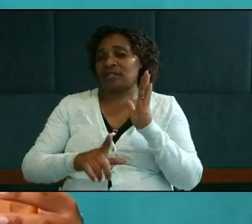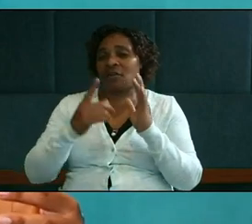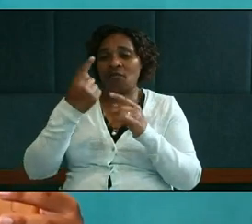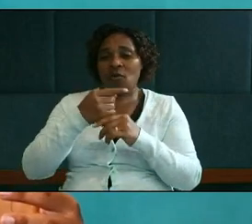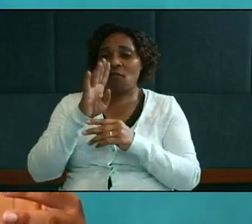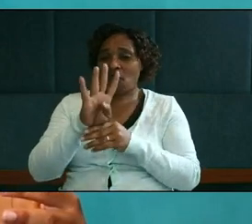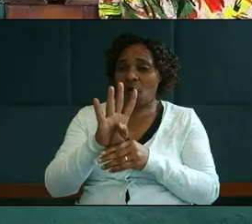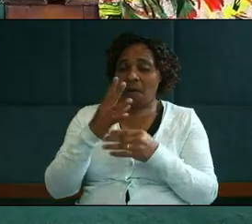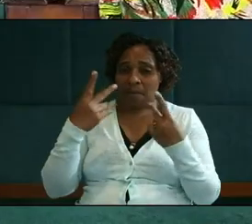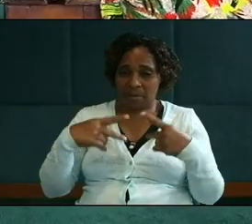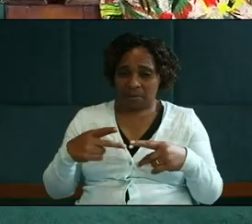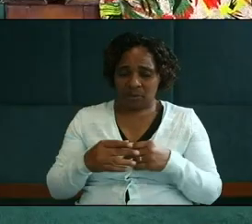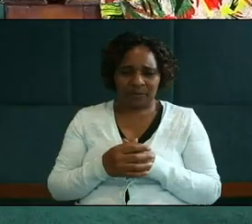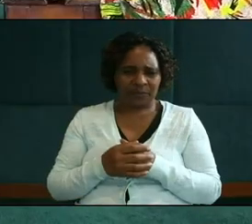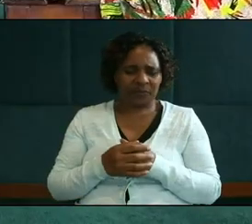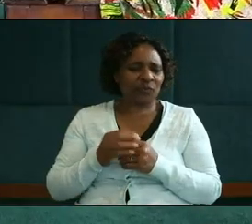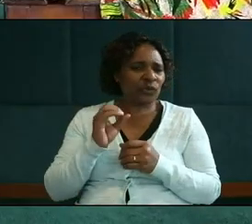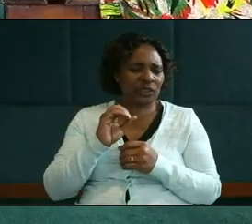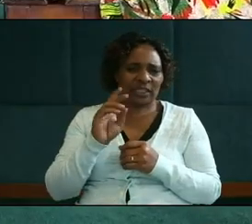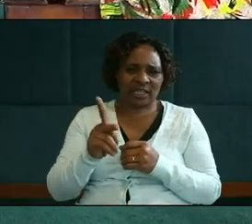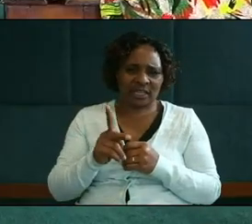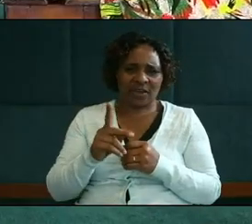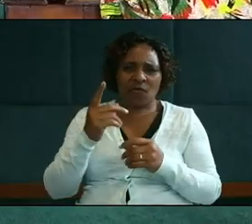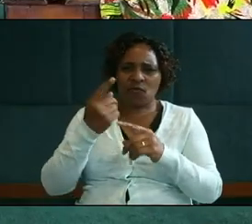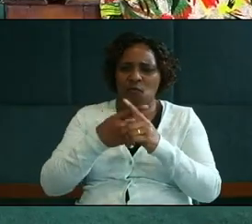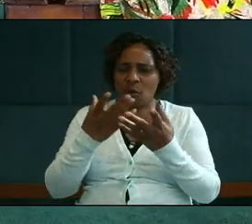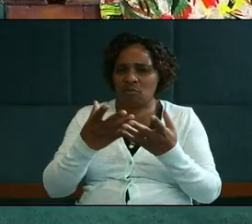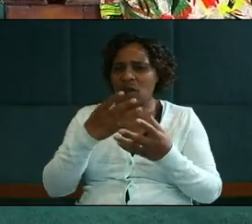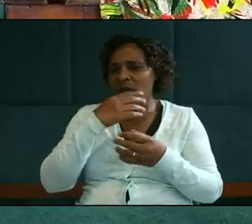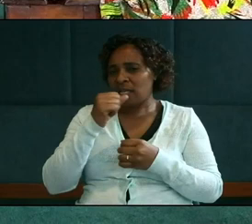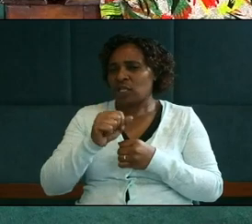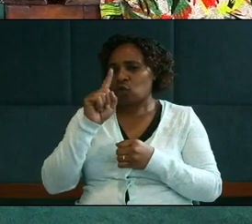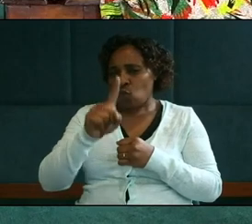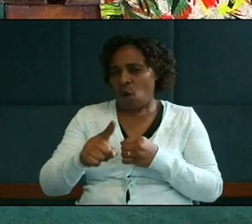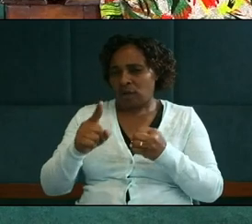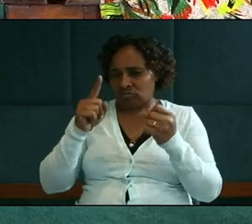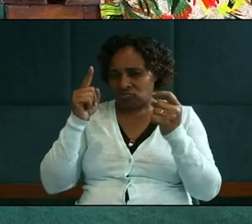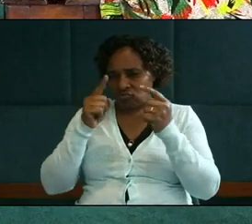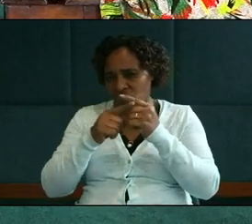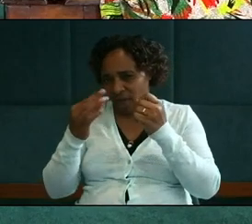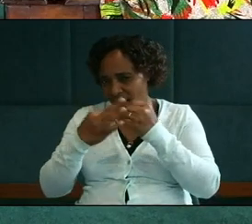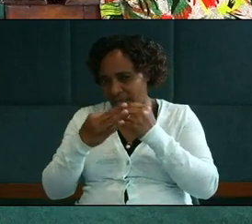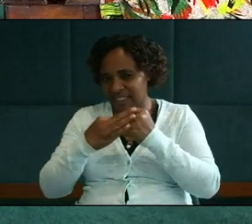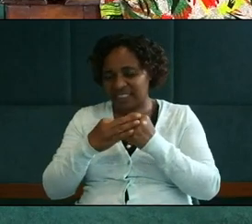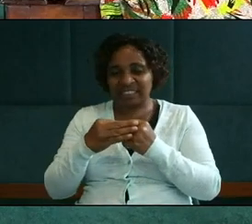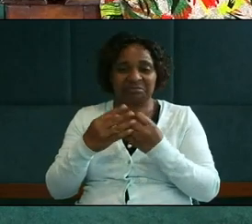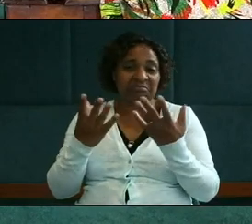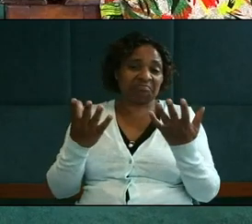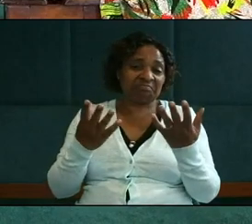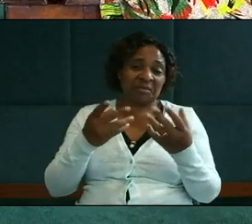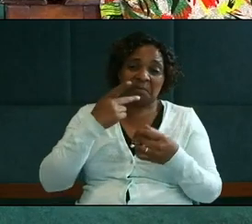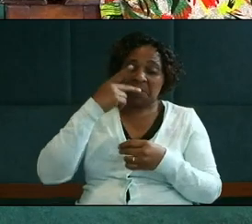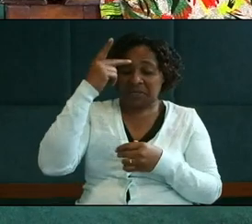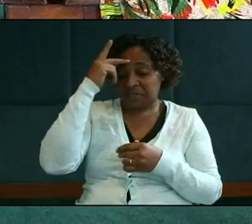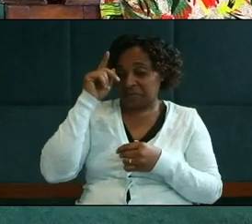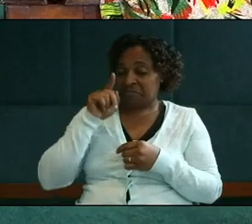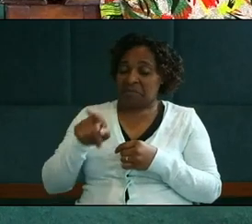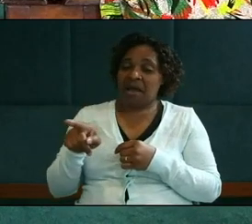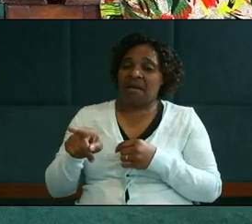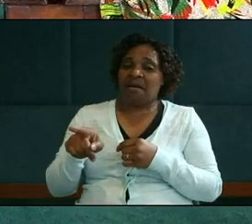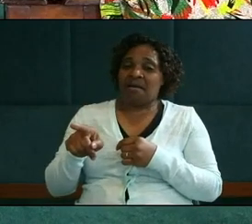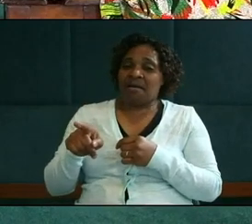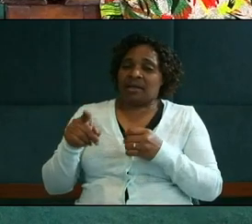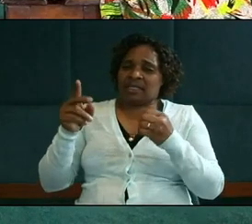people? Okay, from ages 1 to 8, mostly it's parents.